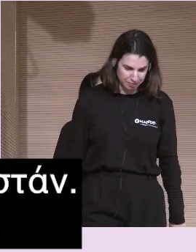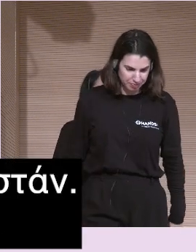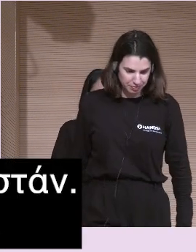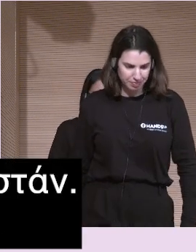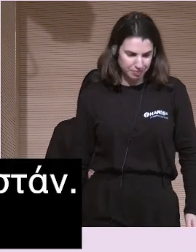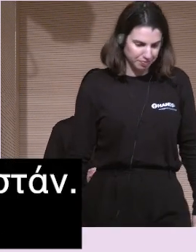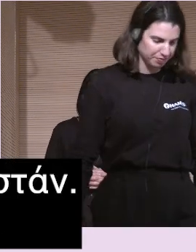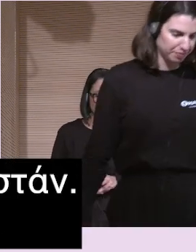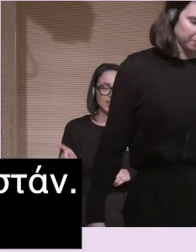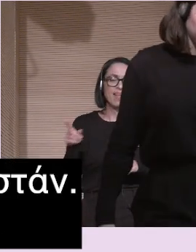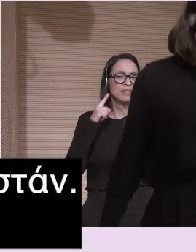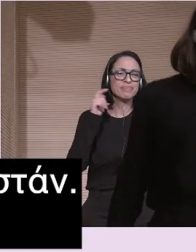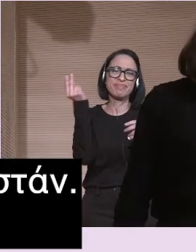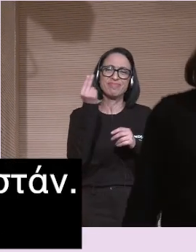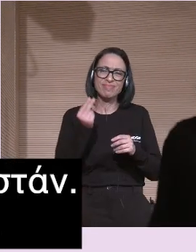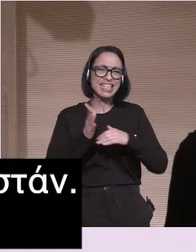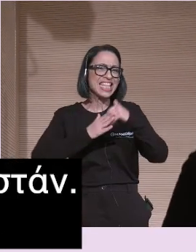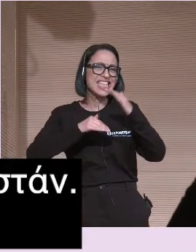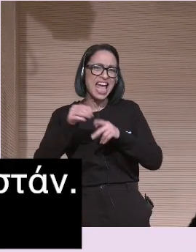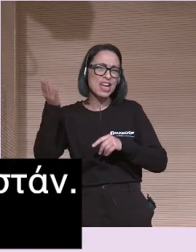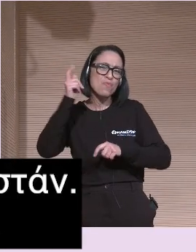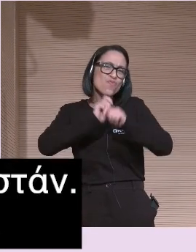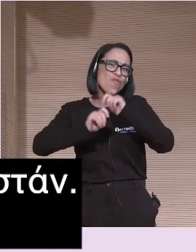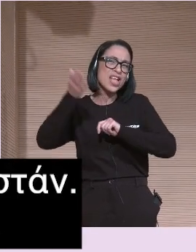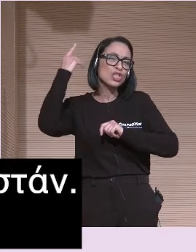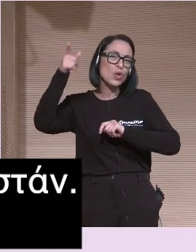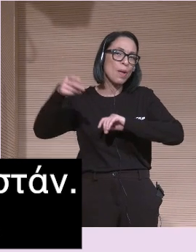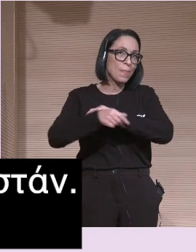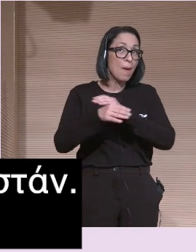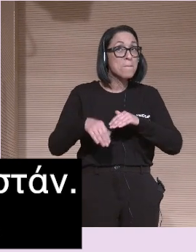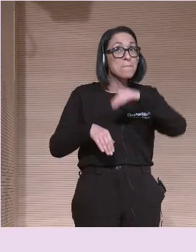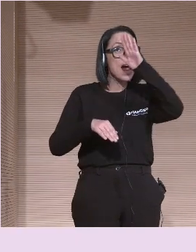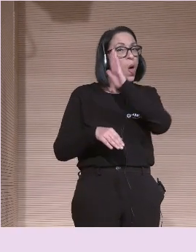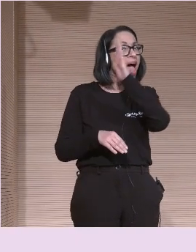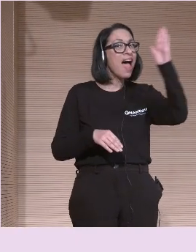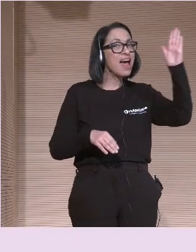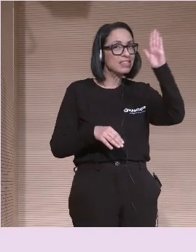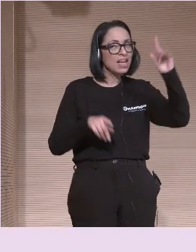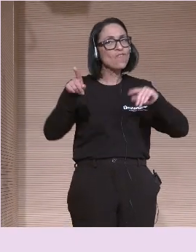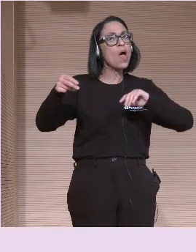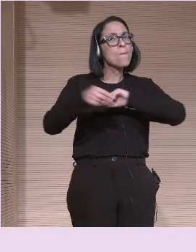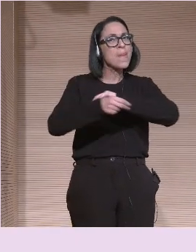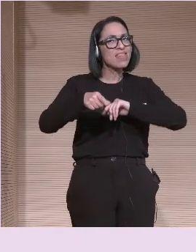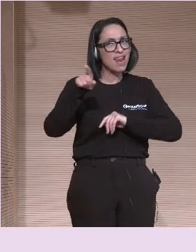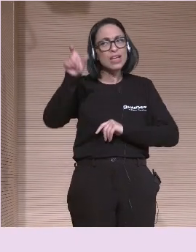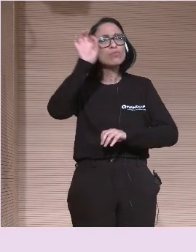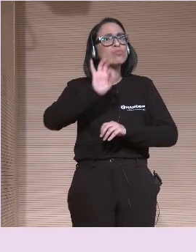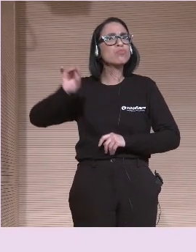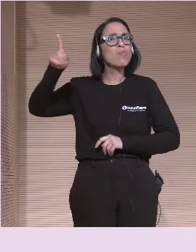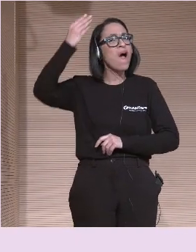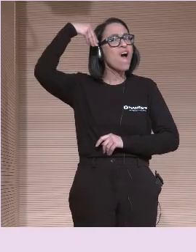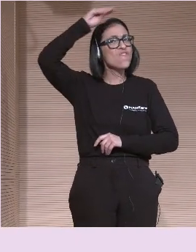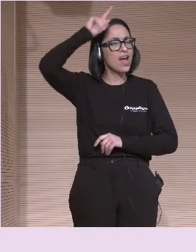top left is a refugee from Afghanistan called Habib, and he's there in the camp painting a picture of a temple in Afghanistan, and he